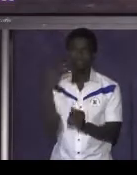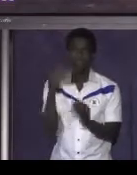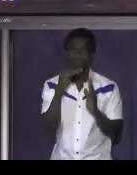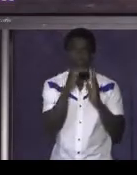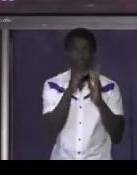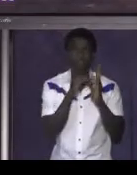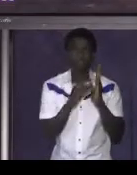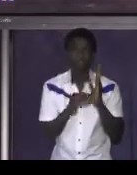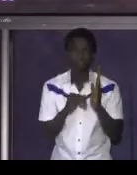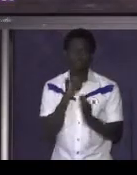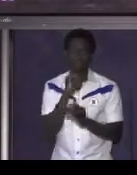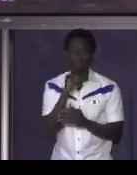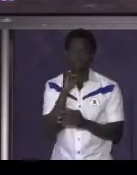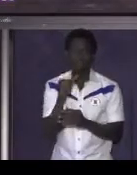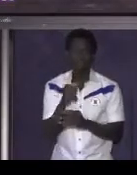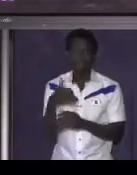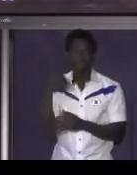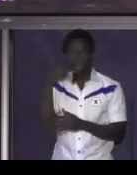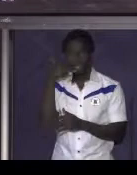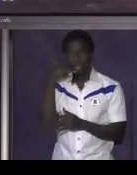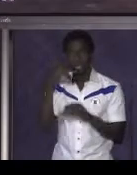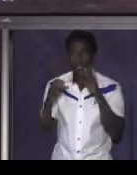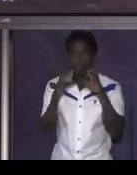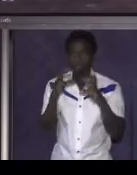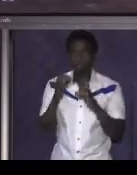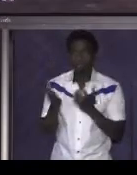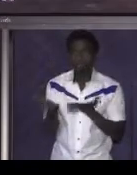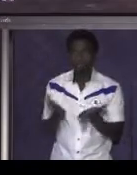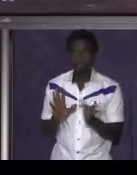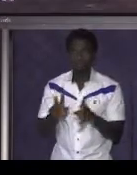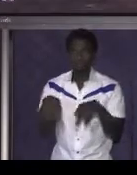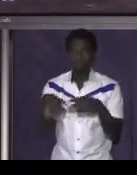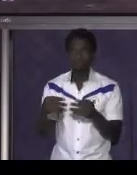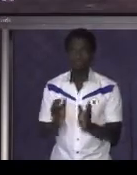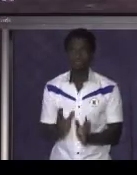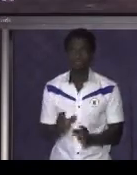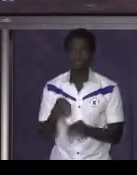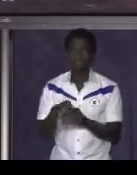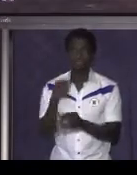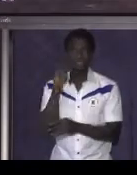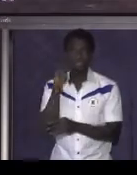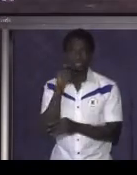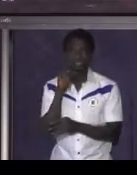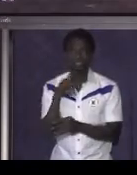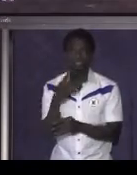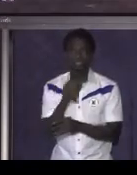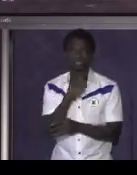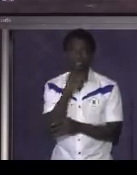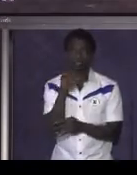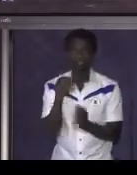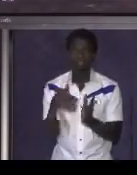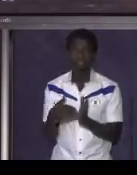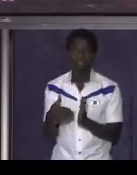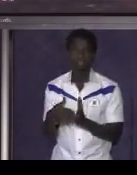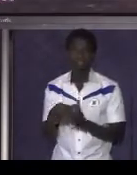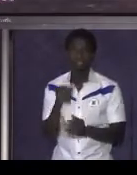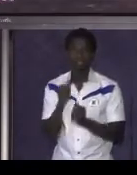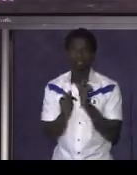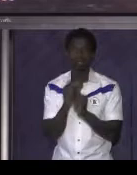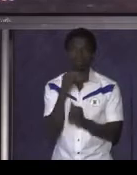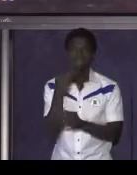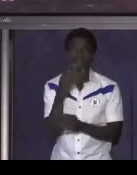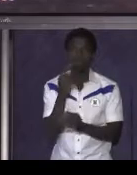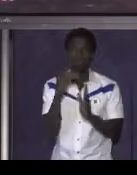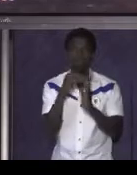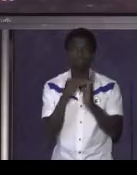is not a telecommunications service provider in Nigeria? The question again. Which of